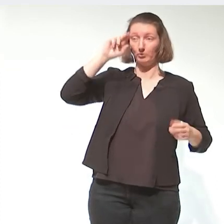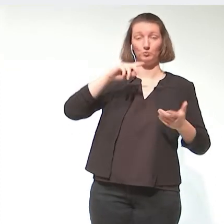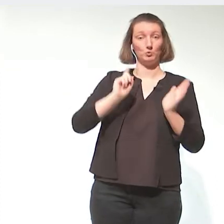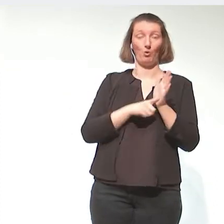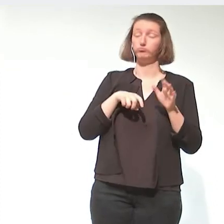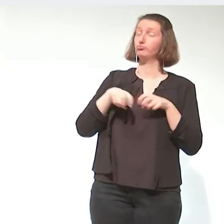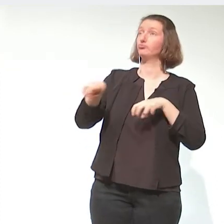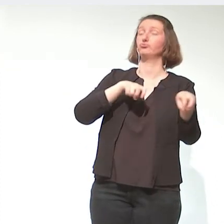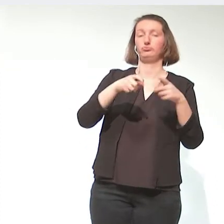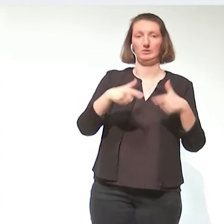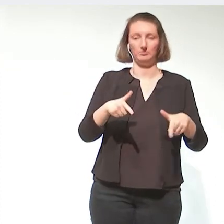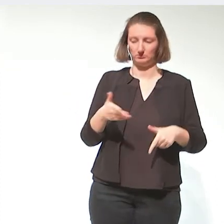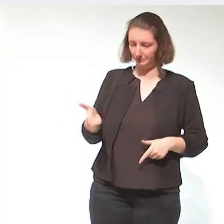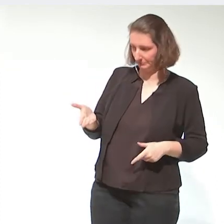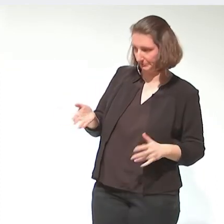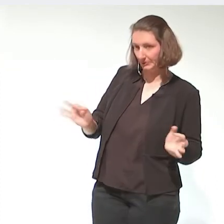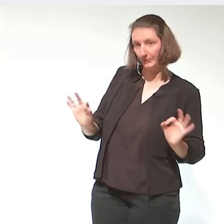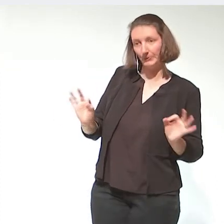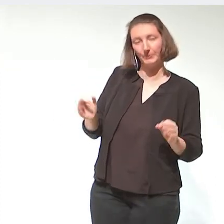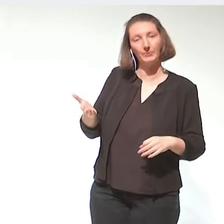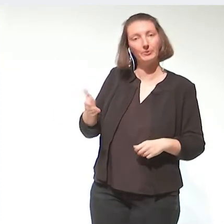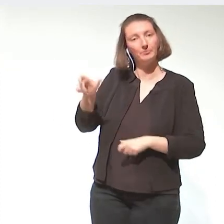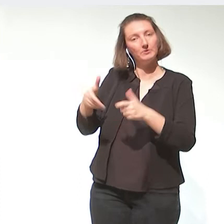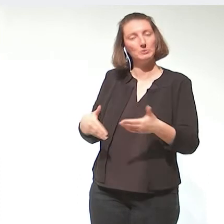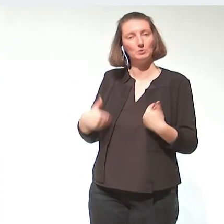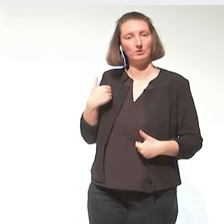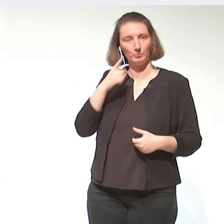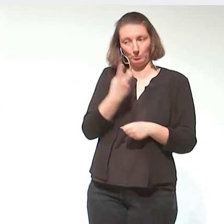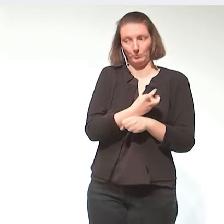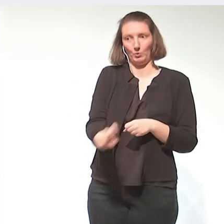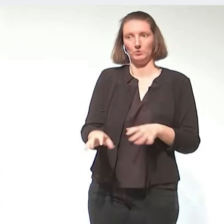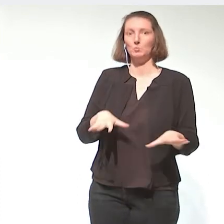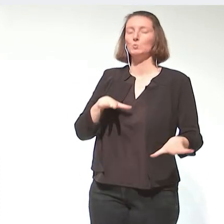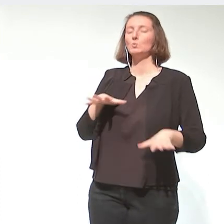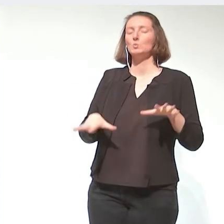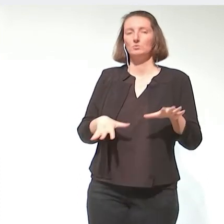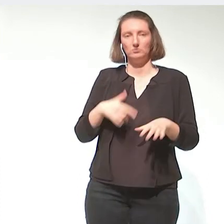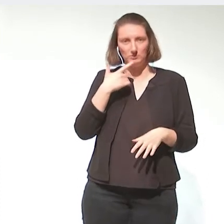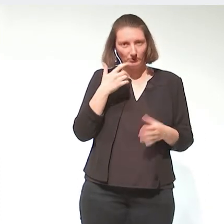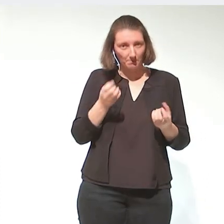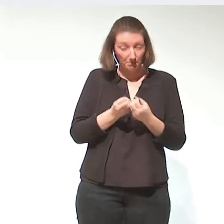handicapped, the existing state of affairs is not enough. It's too risky.